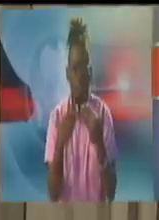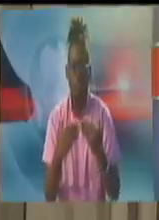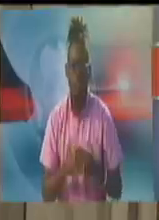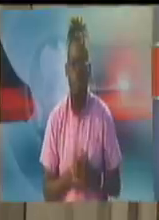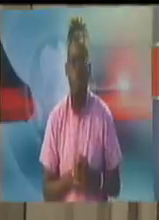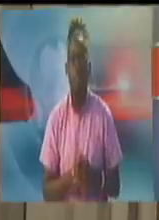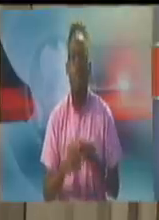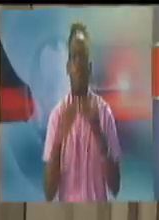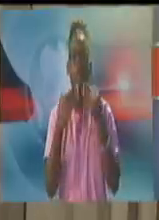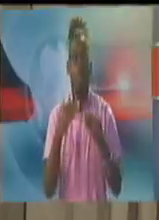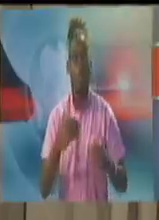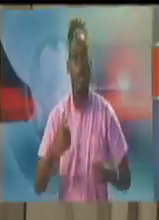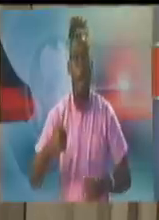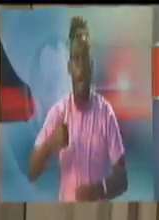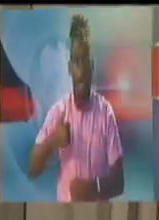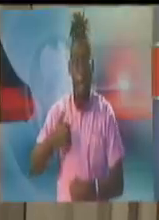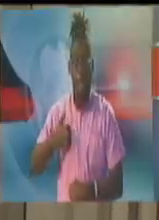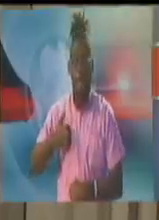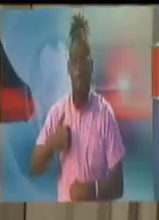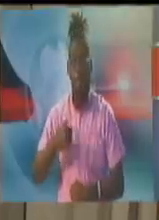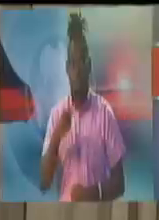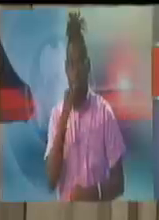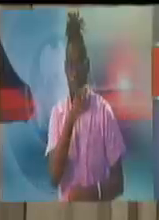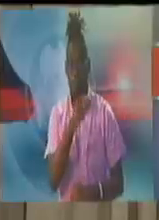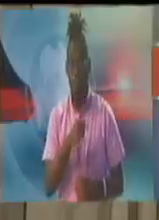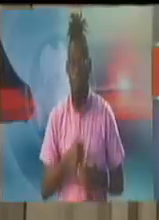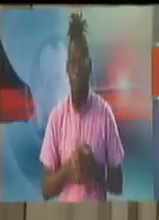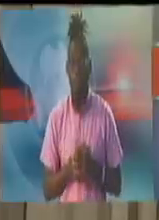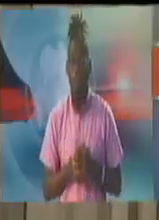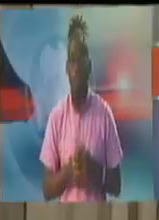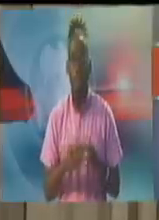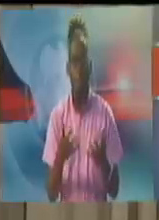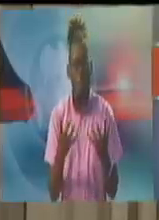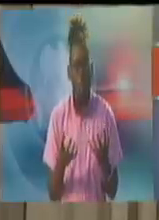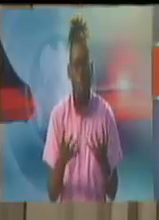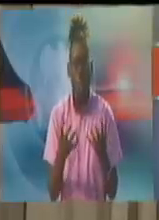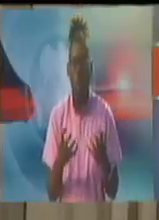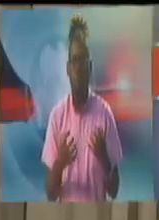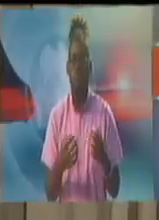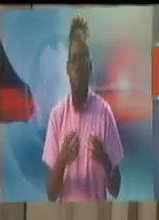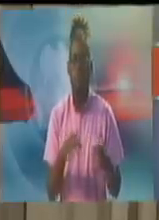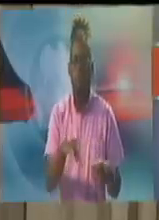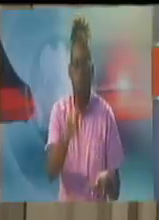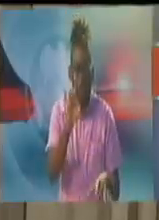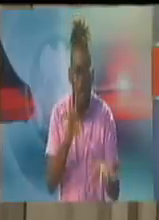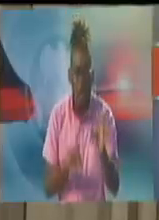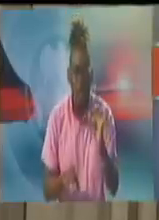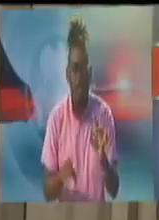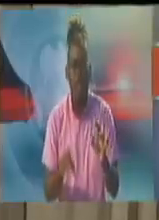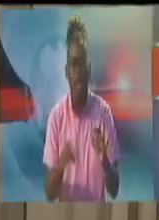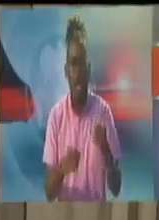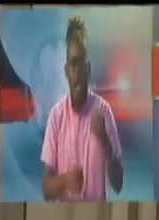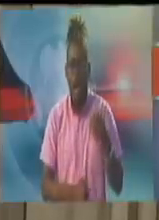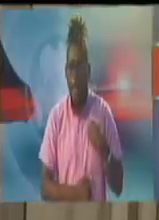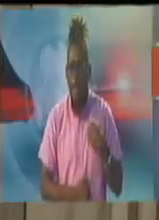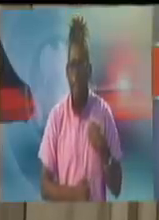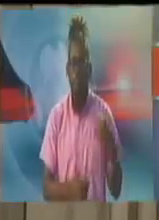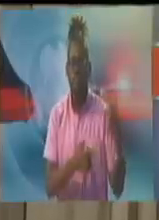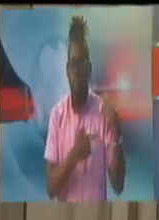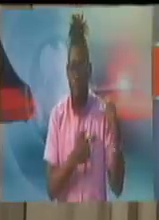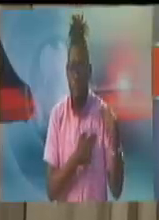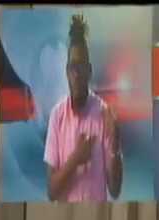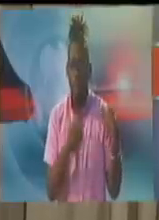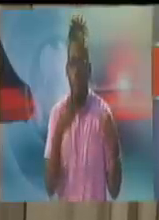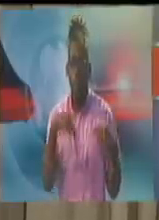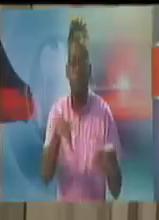to point out this is what they do. They're securing every single one of these facilities. They're the ones moving persons from decanting and